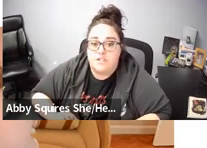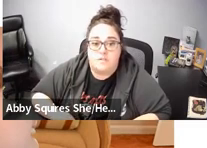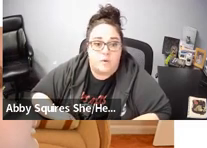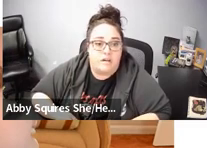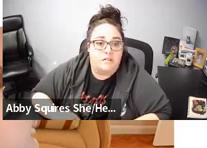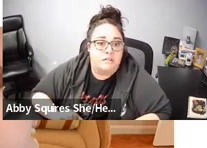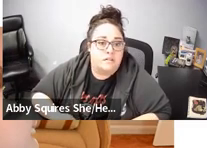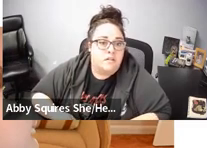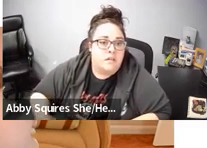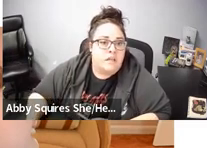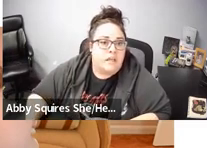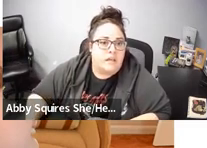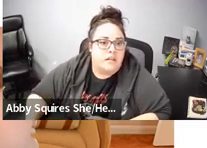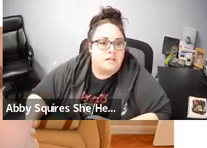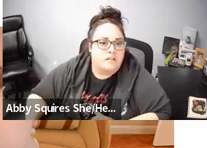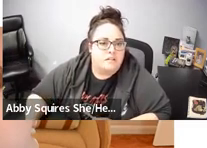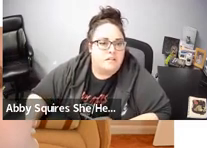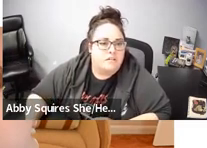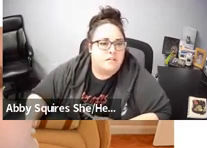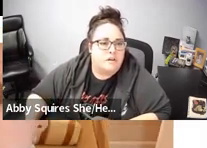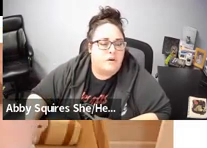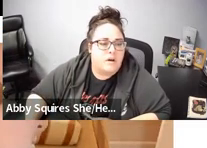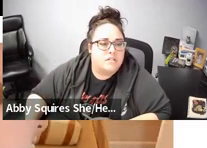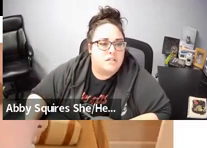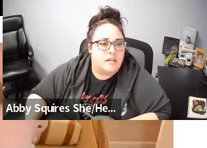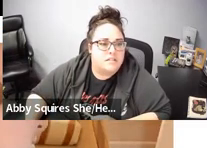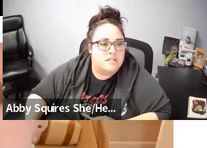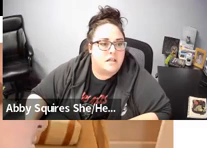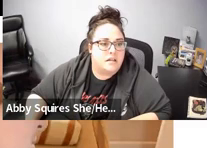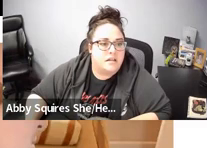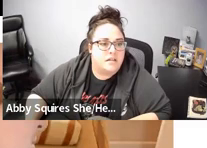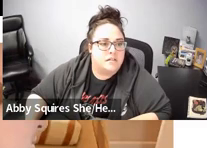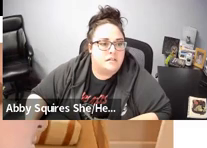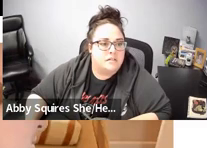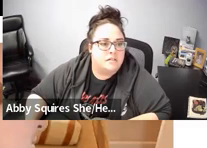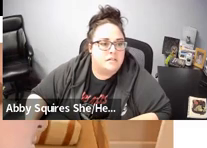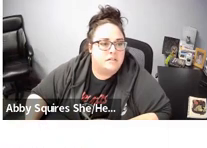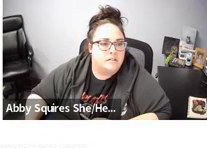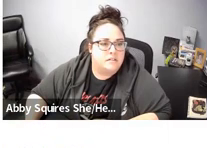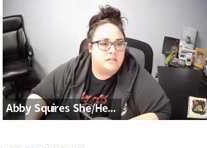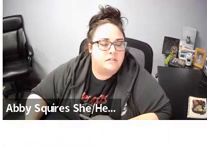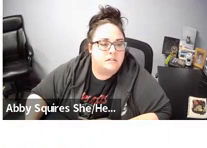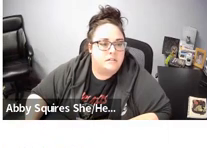a switch as well. And you can go on to the next slide.